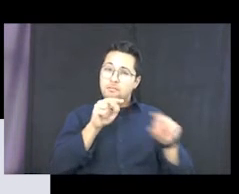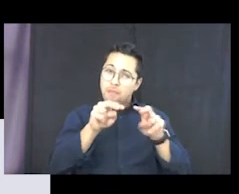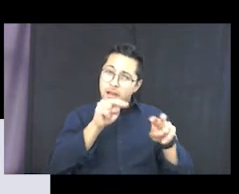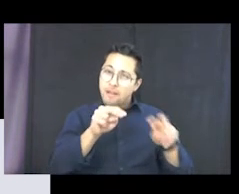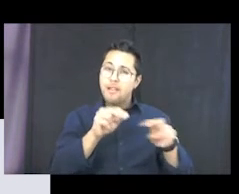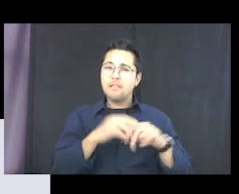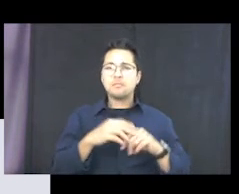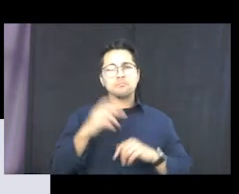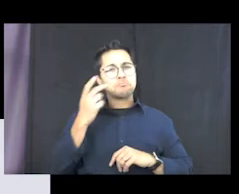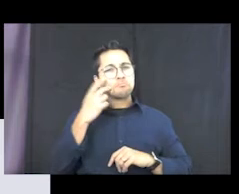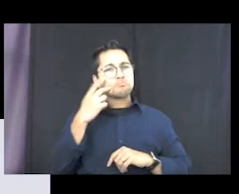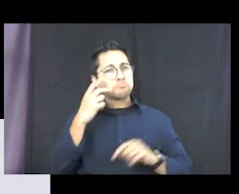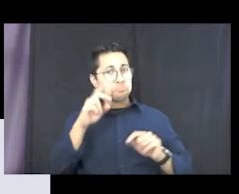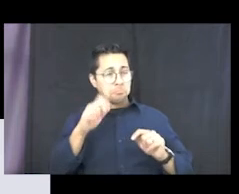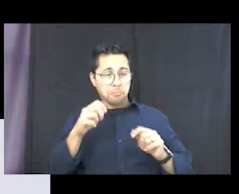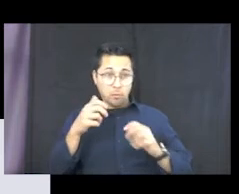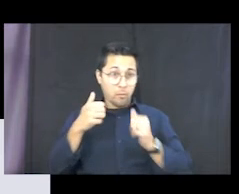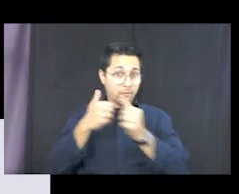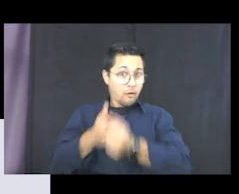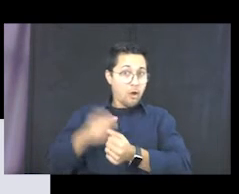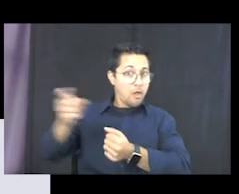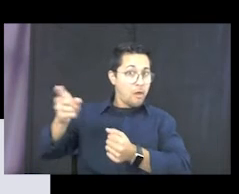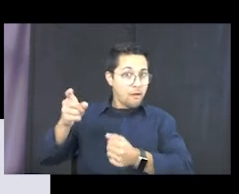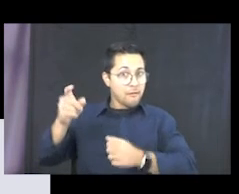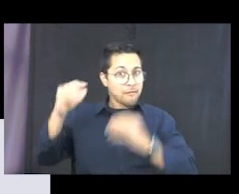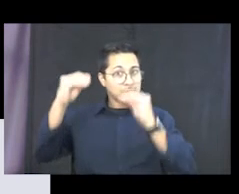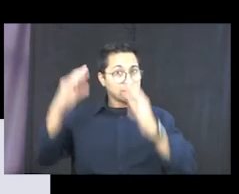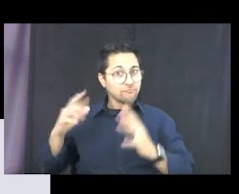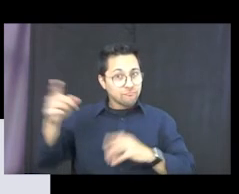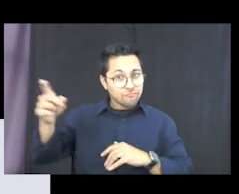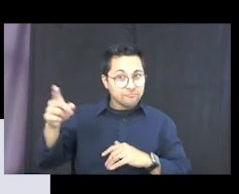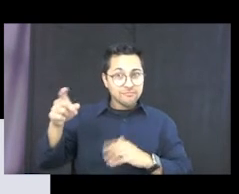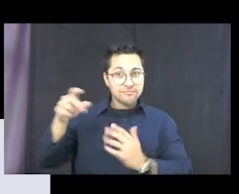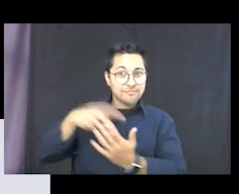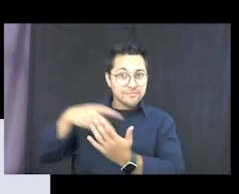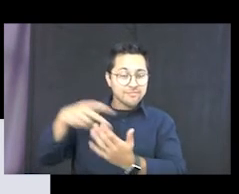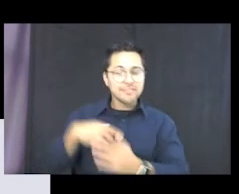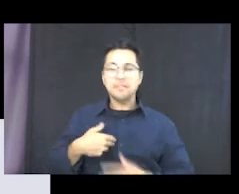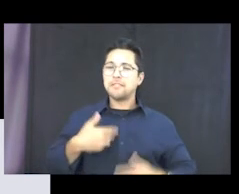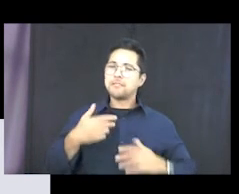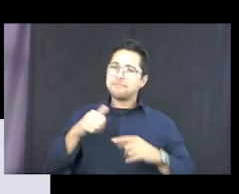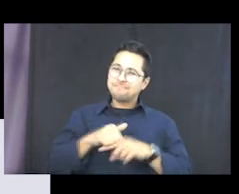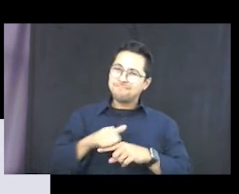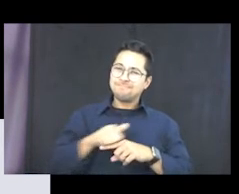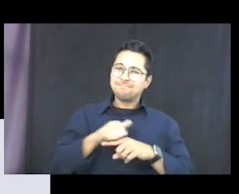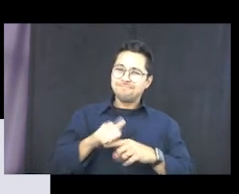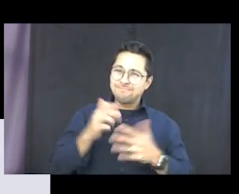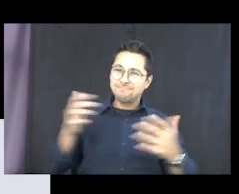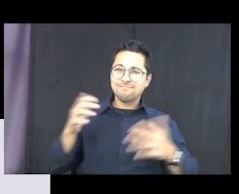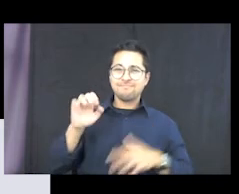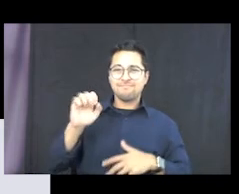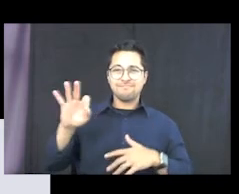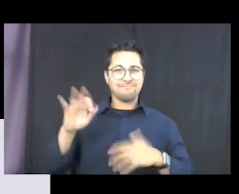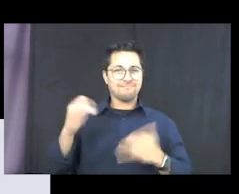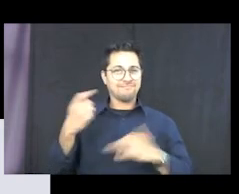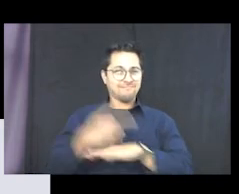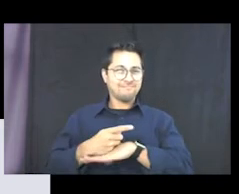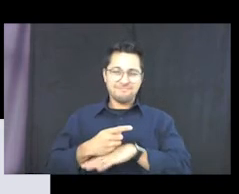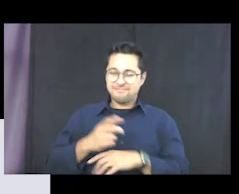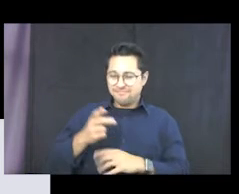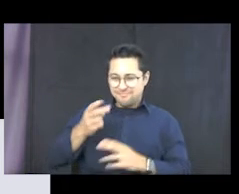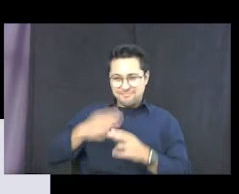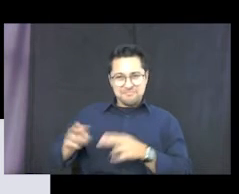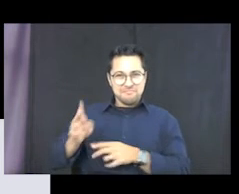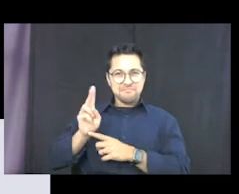see if we were even close to what the instructor was doing on the screen. We practice a lot of executive functioning skills in 2 quick